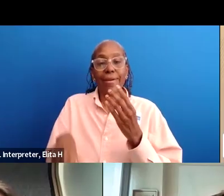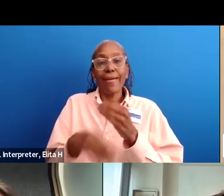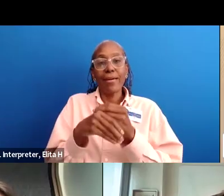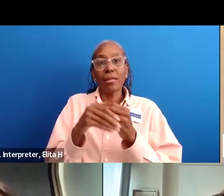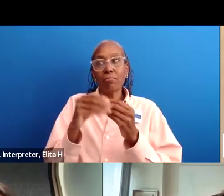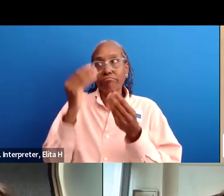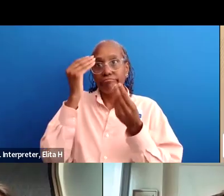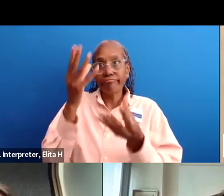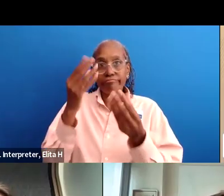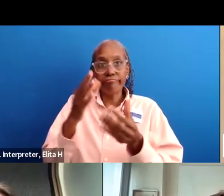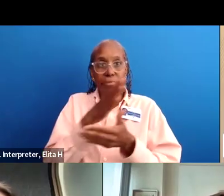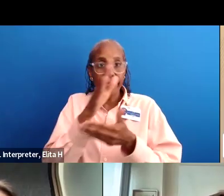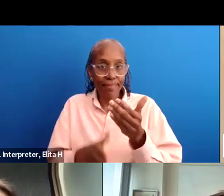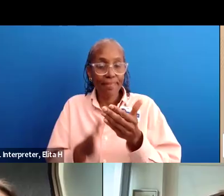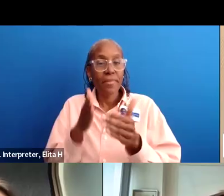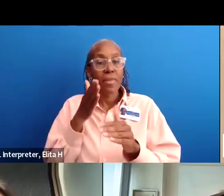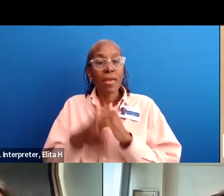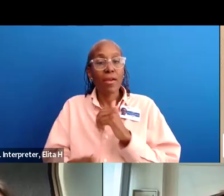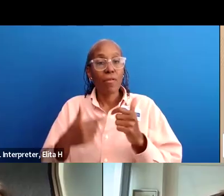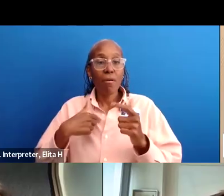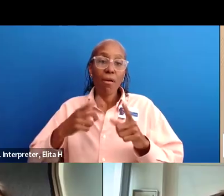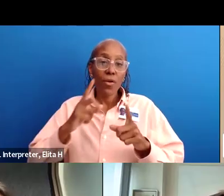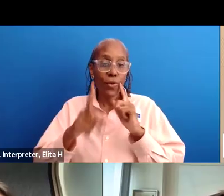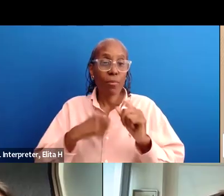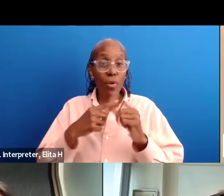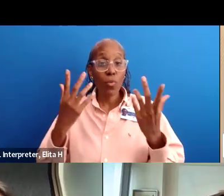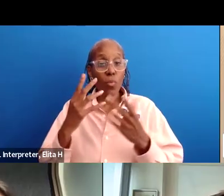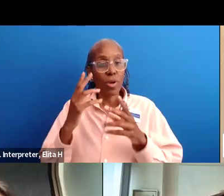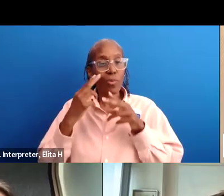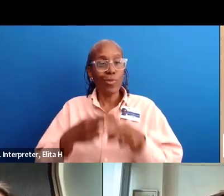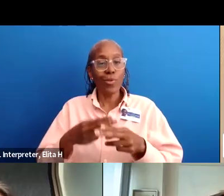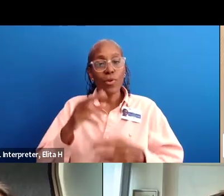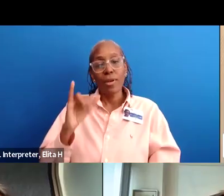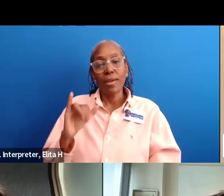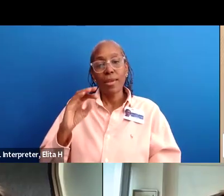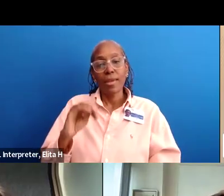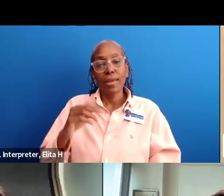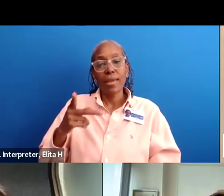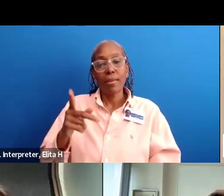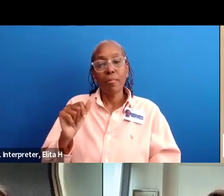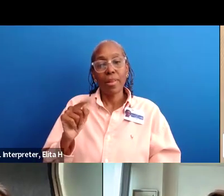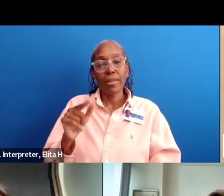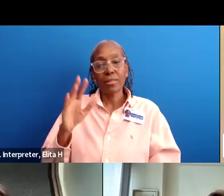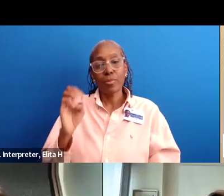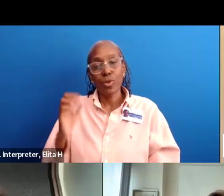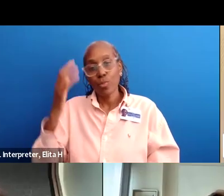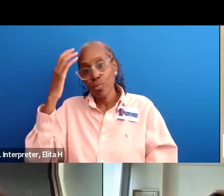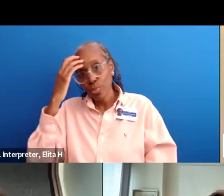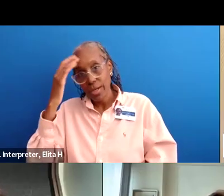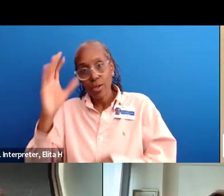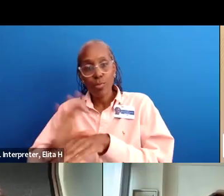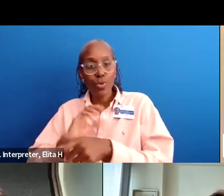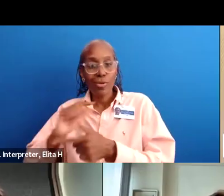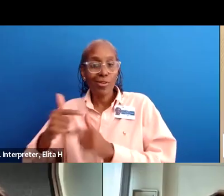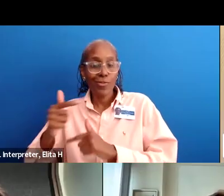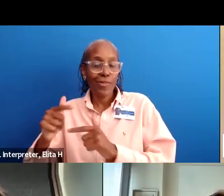the end. So after I talk about what implantable brain-computer faces are, I will also talk